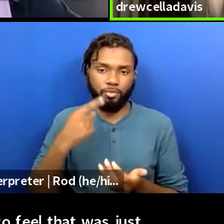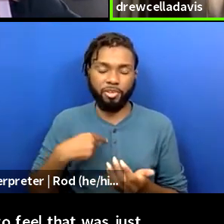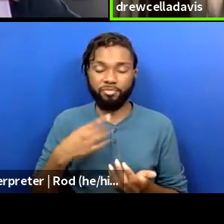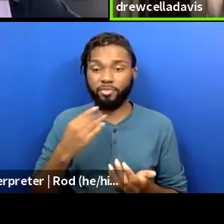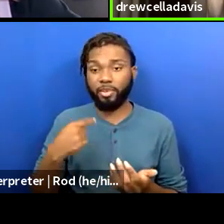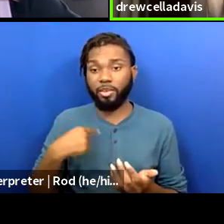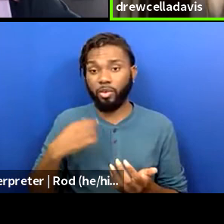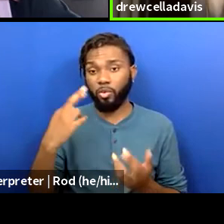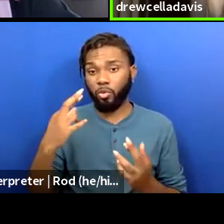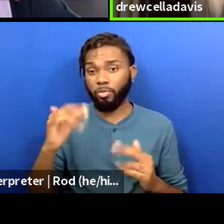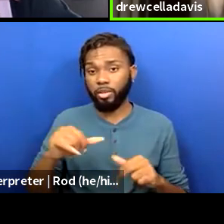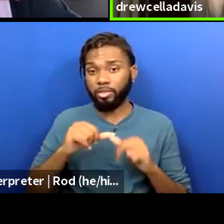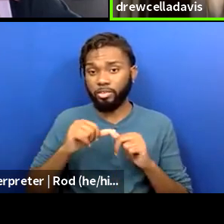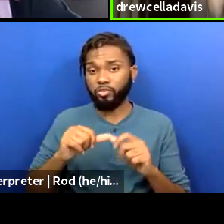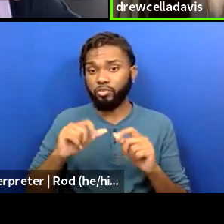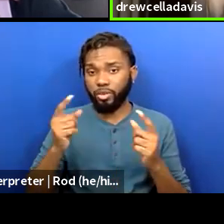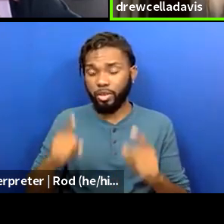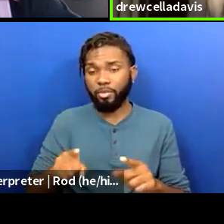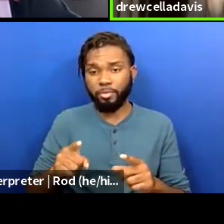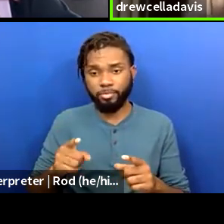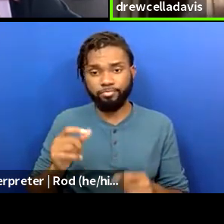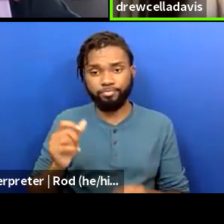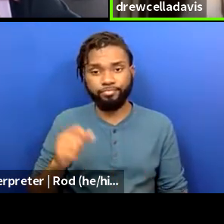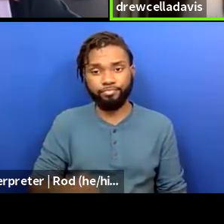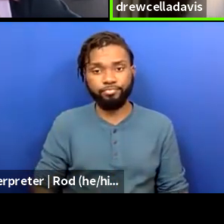to happen. Yeah.